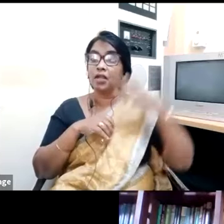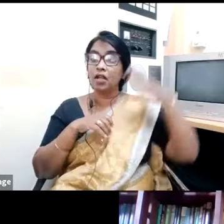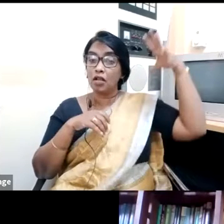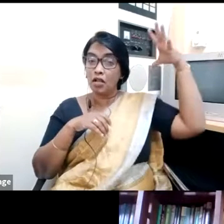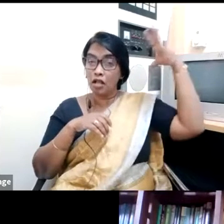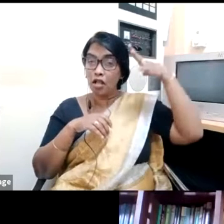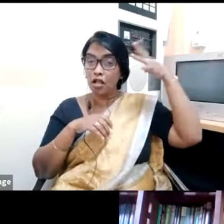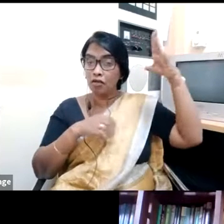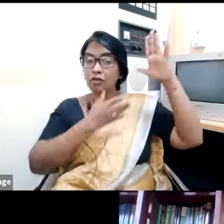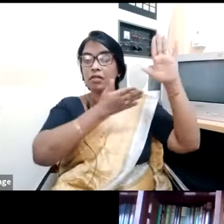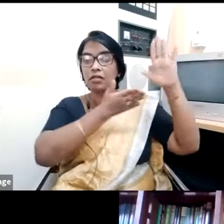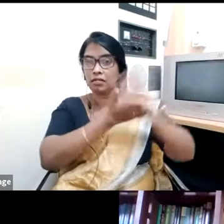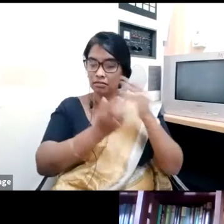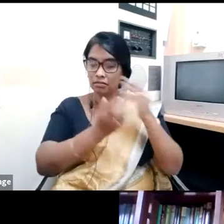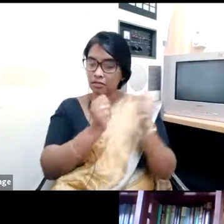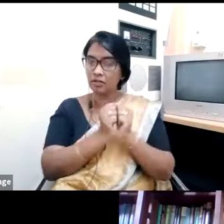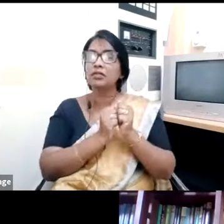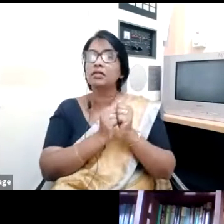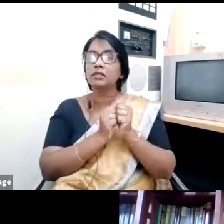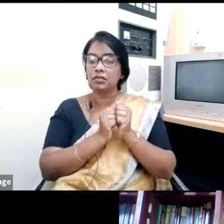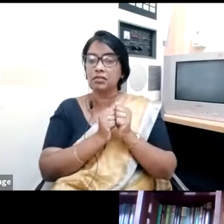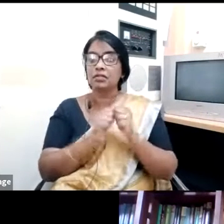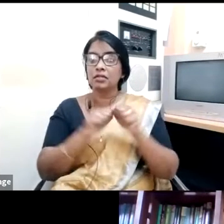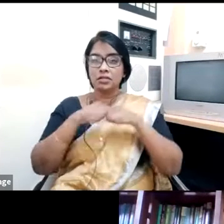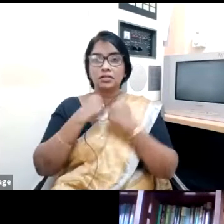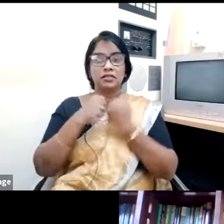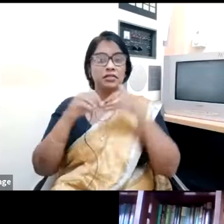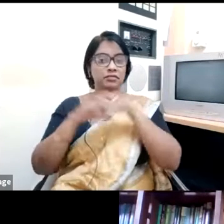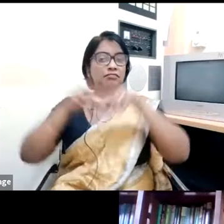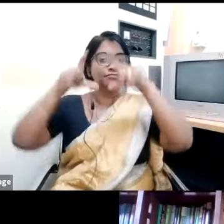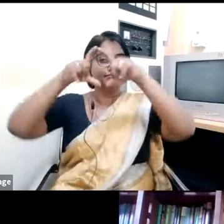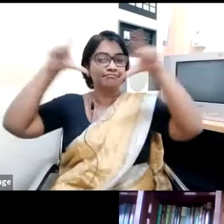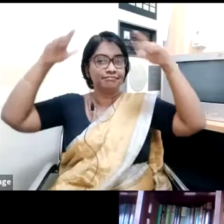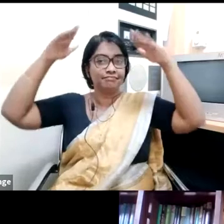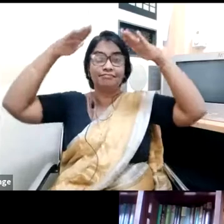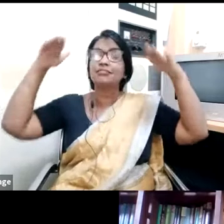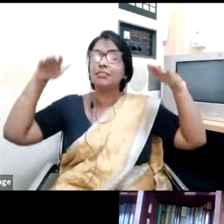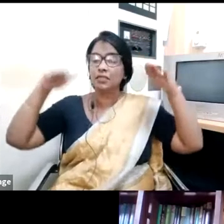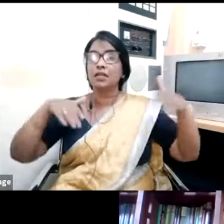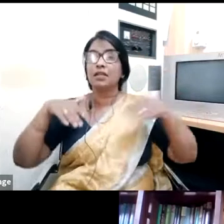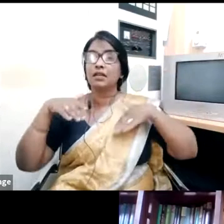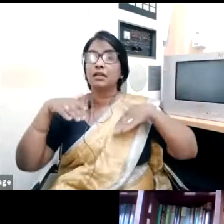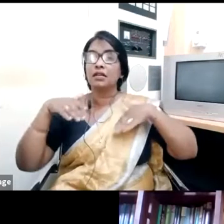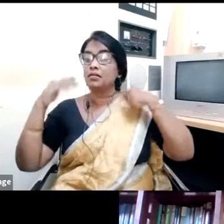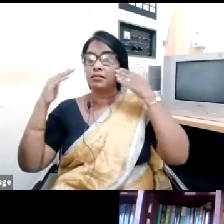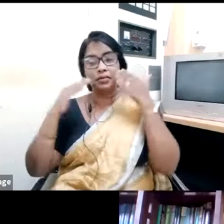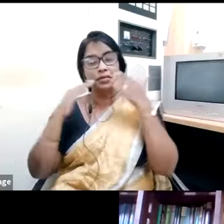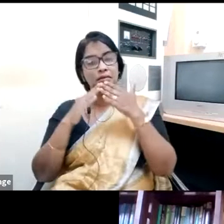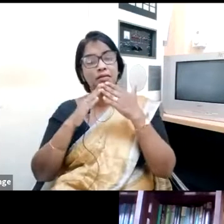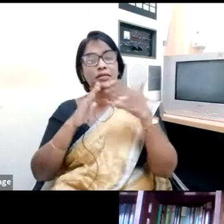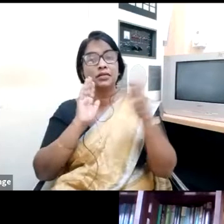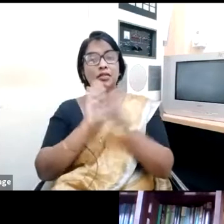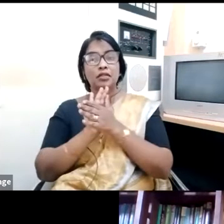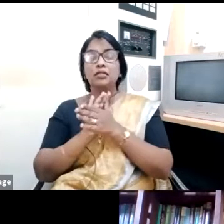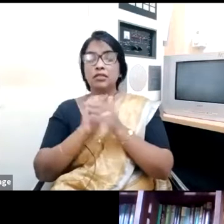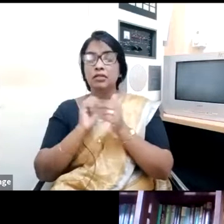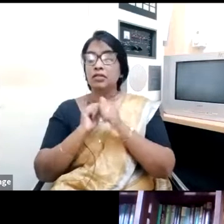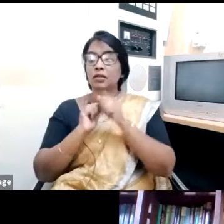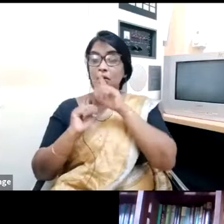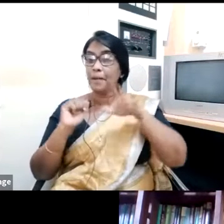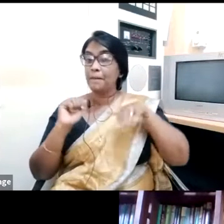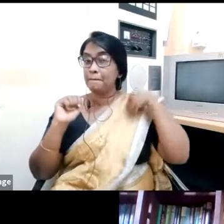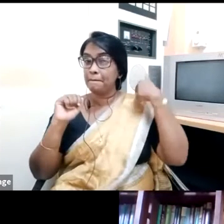main two topics to be taken to the other companies, it's use